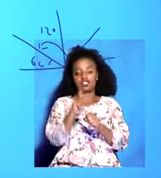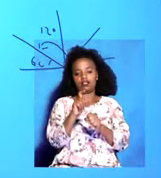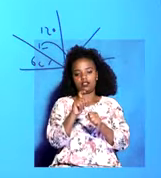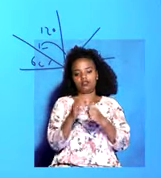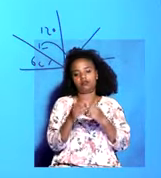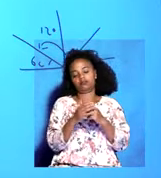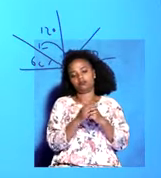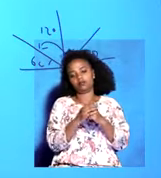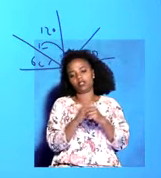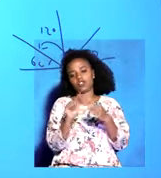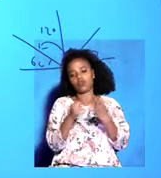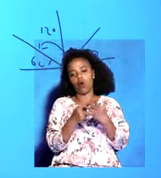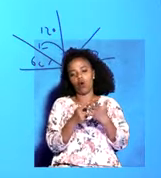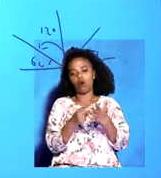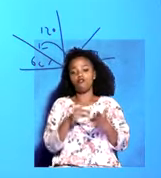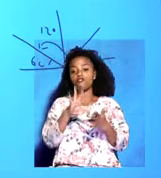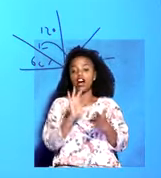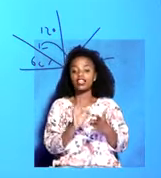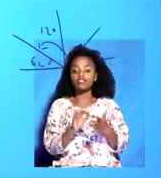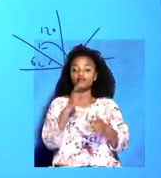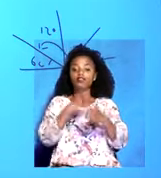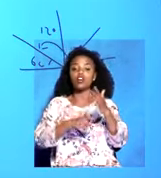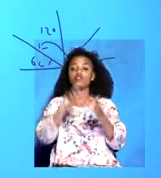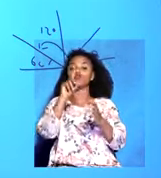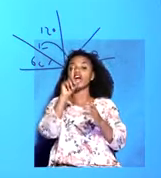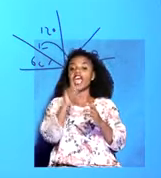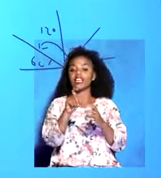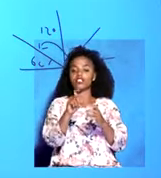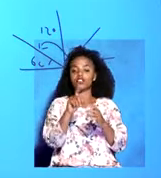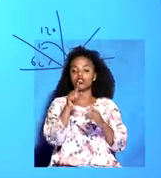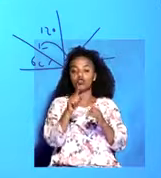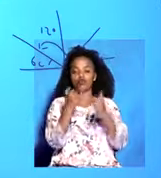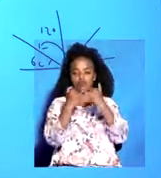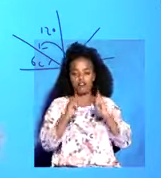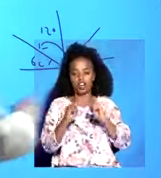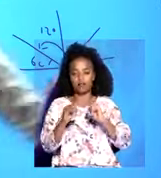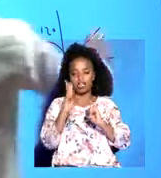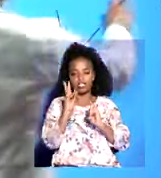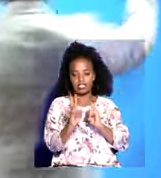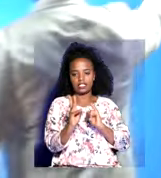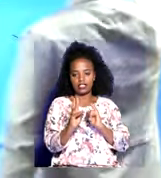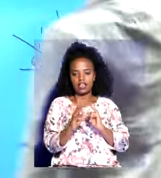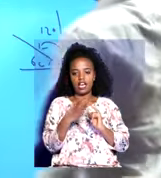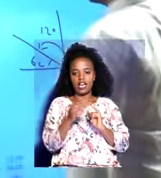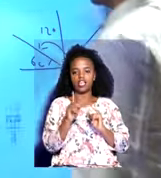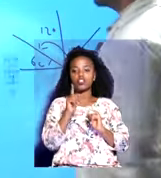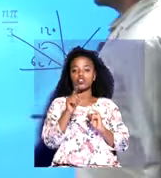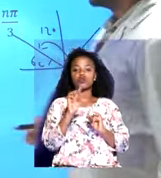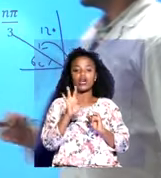6x. So to find the value of x, you divide by 6. So, and you get this one.